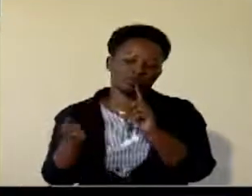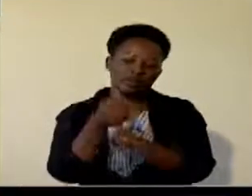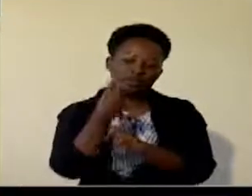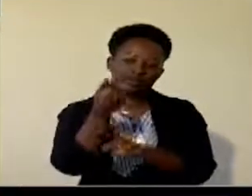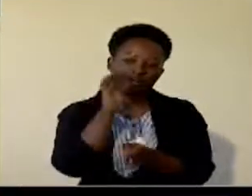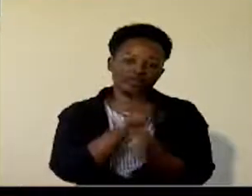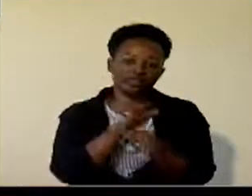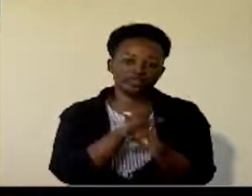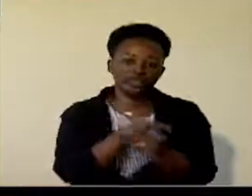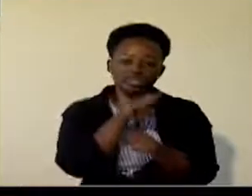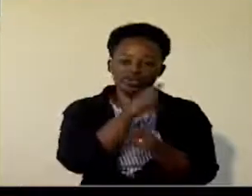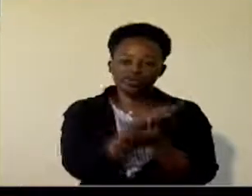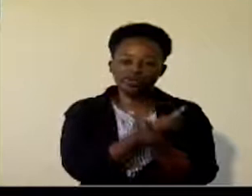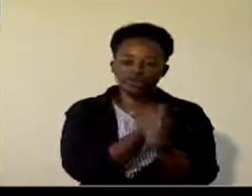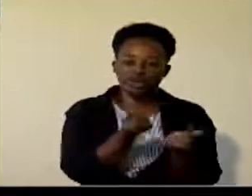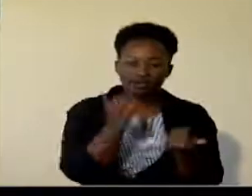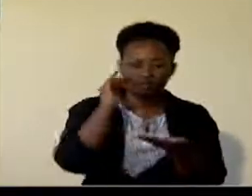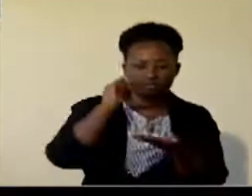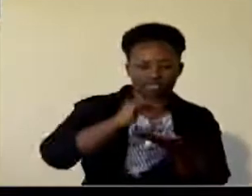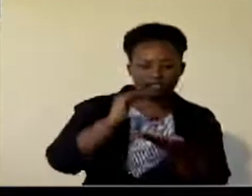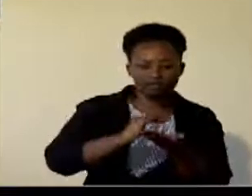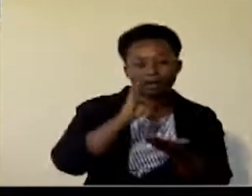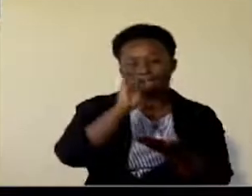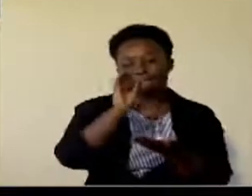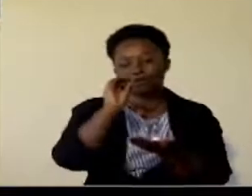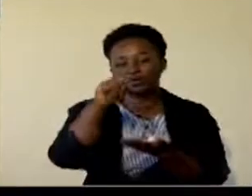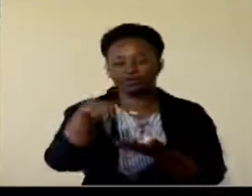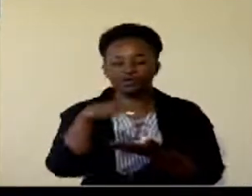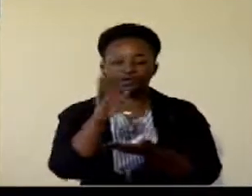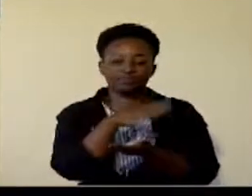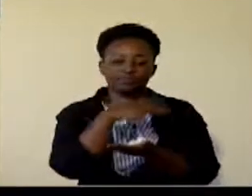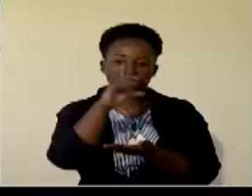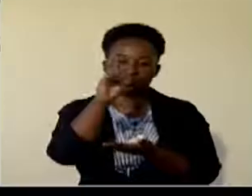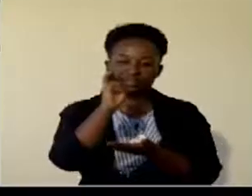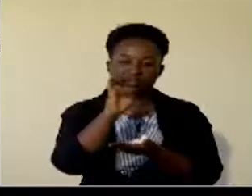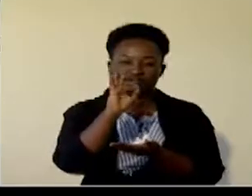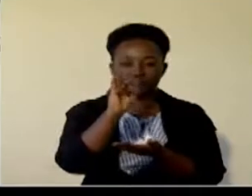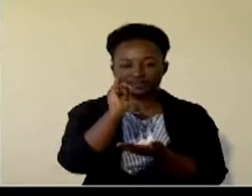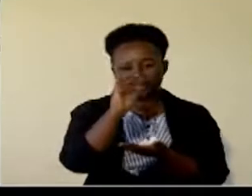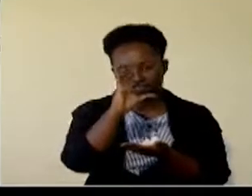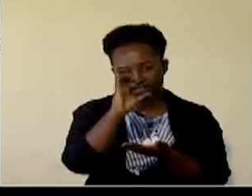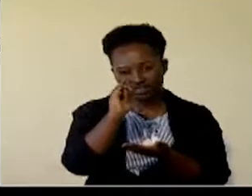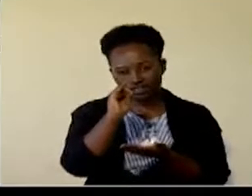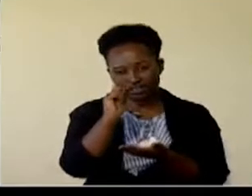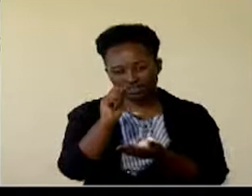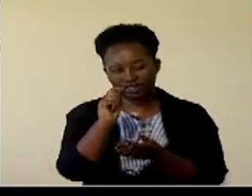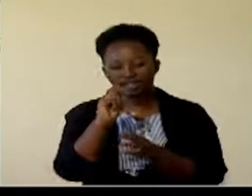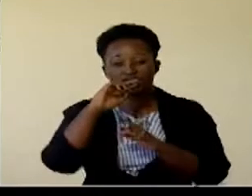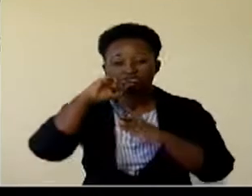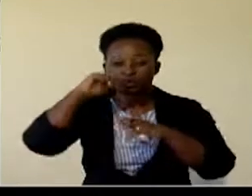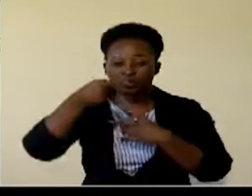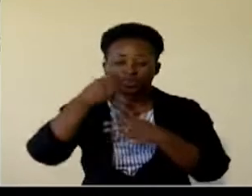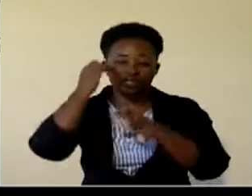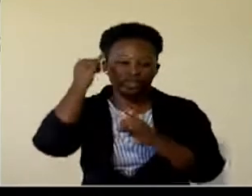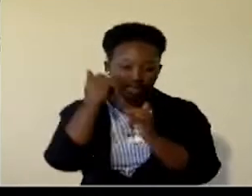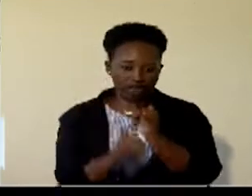incomes, hence reducing balance of payment deficit. Now, the last solution on how to solve balance